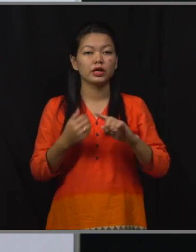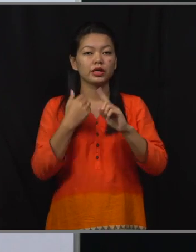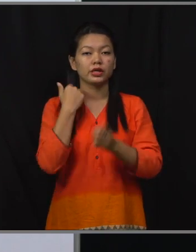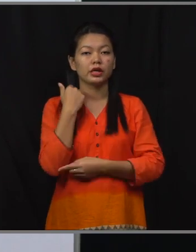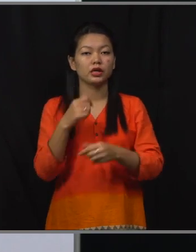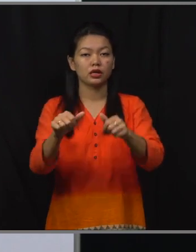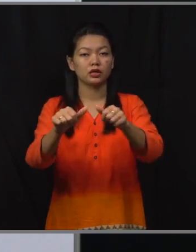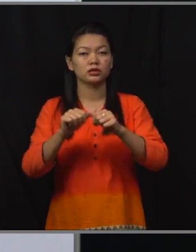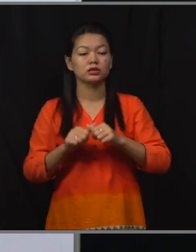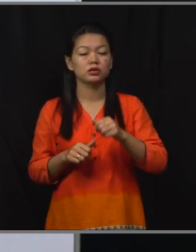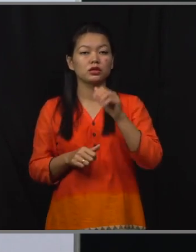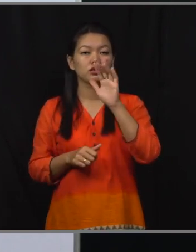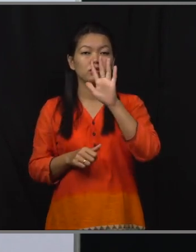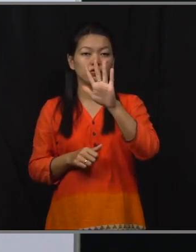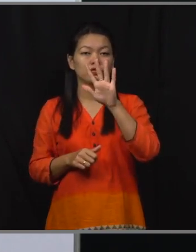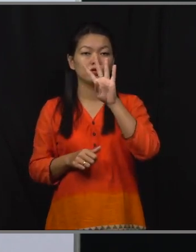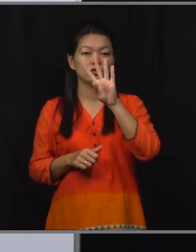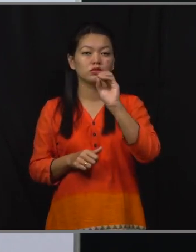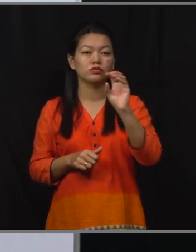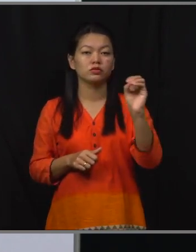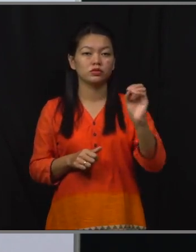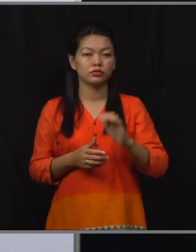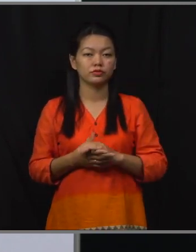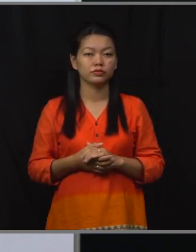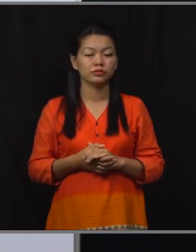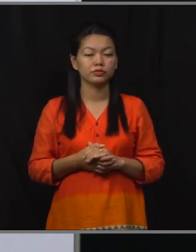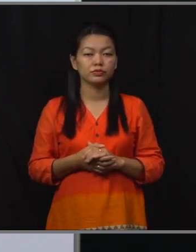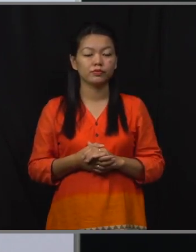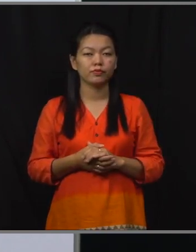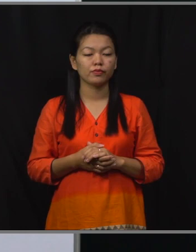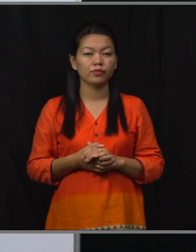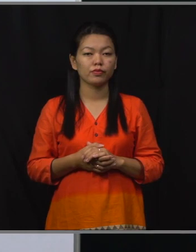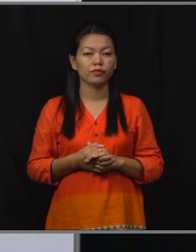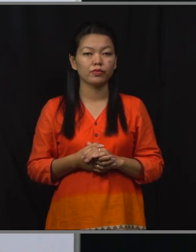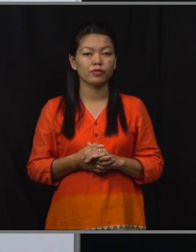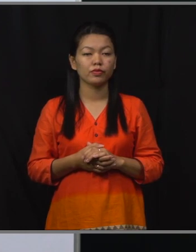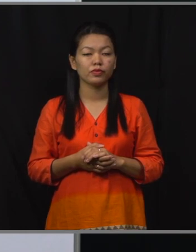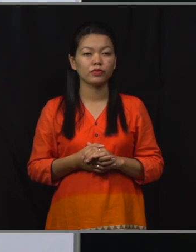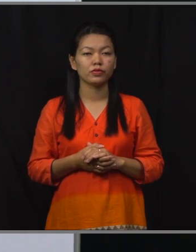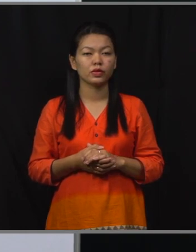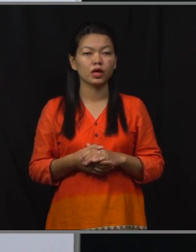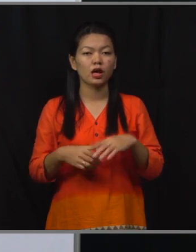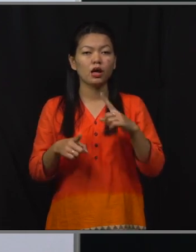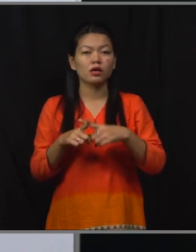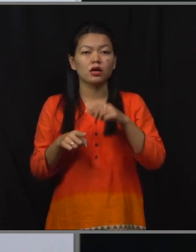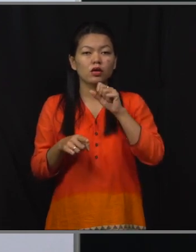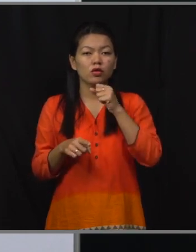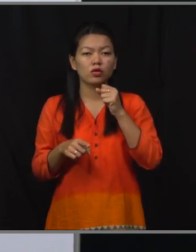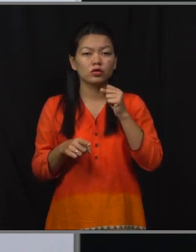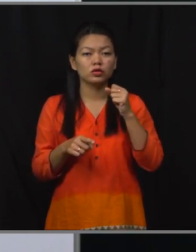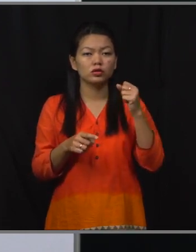get 5,400. And also do loss on sale of all sports